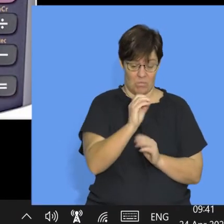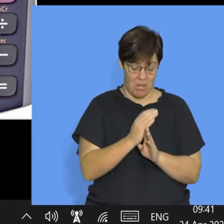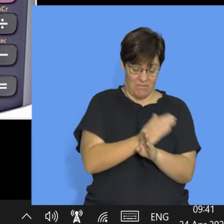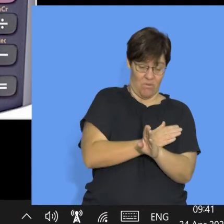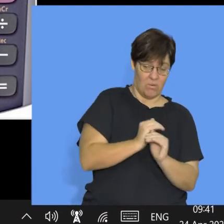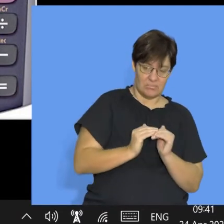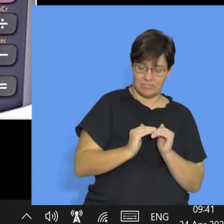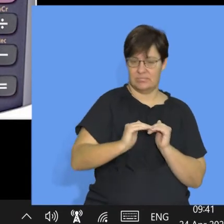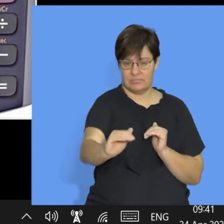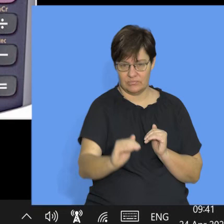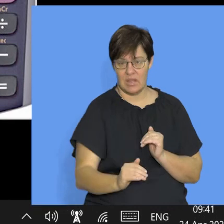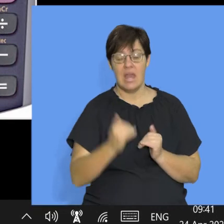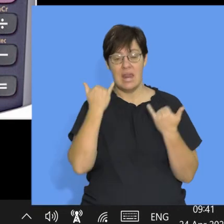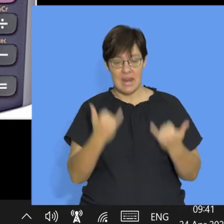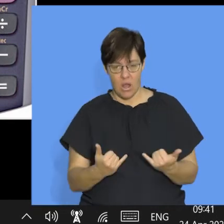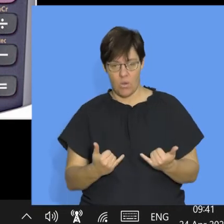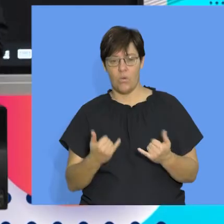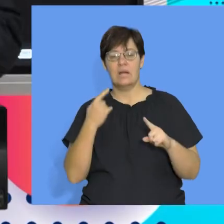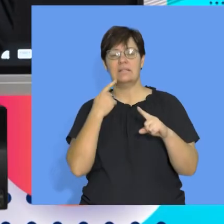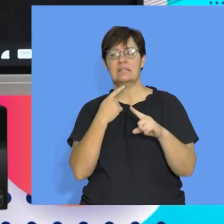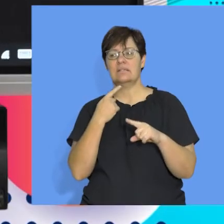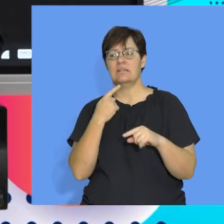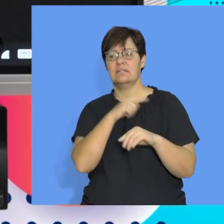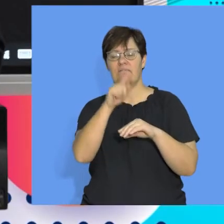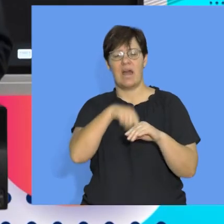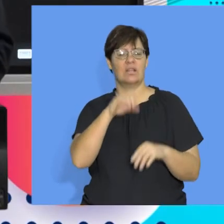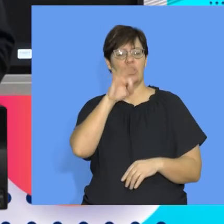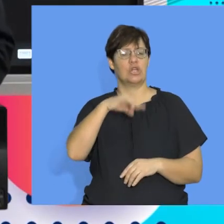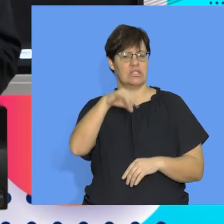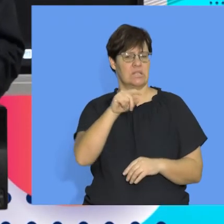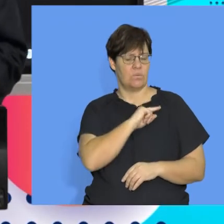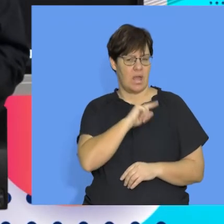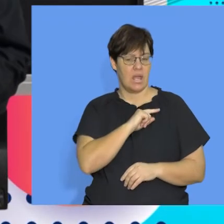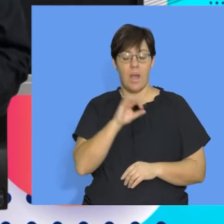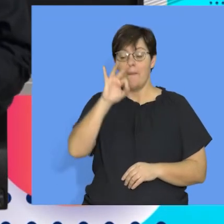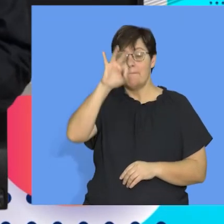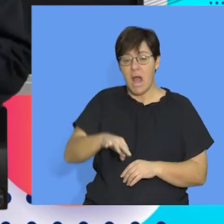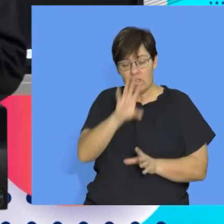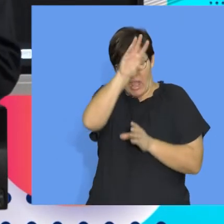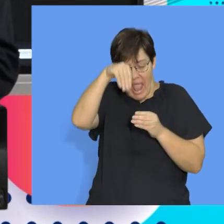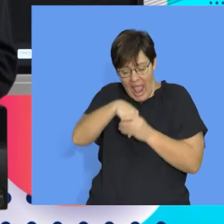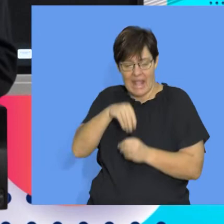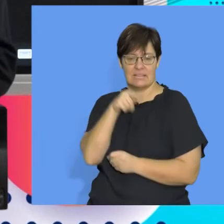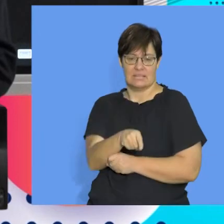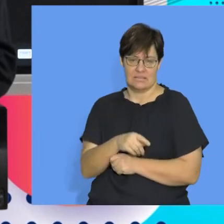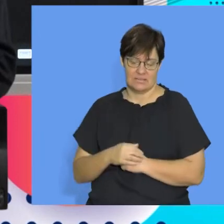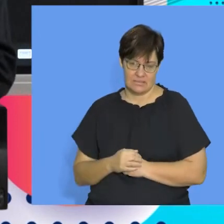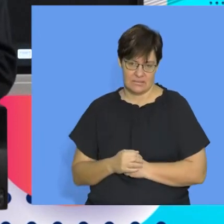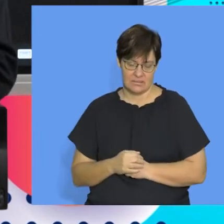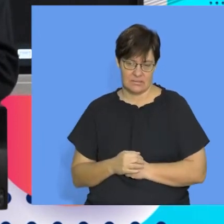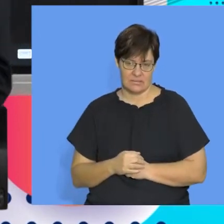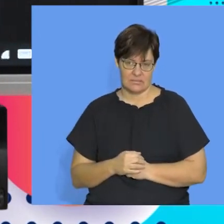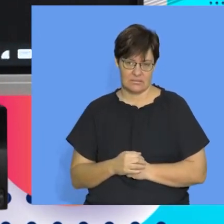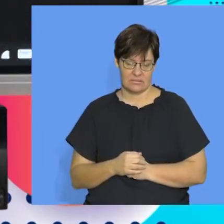by 13. Why 13? Because your March figure is included in that rent